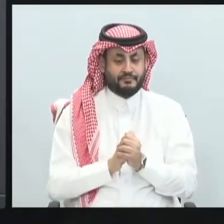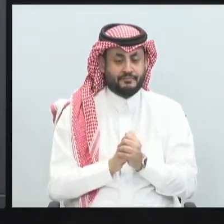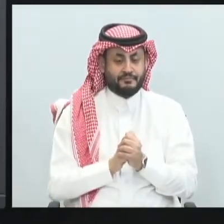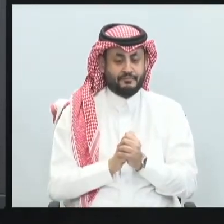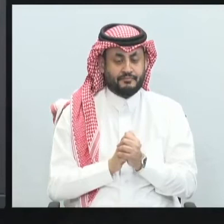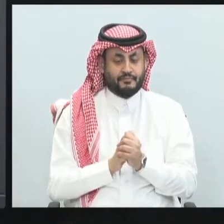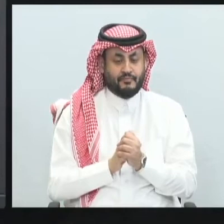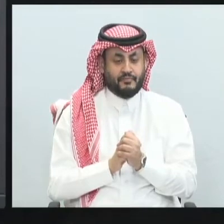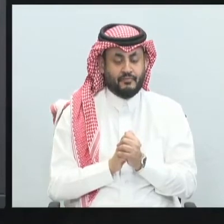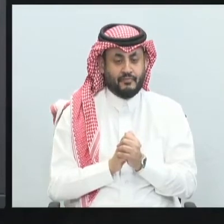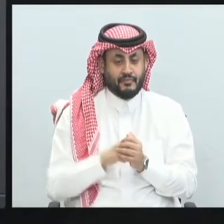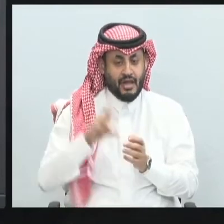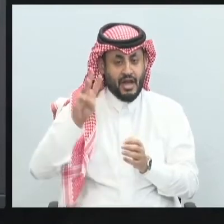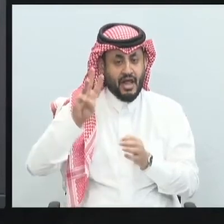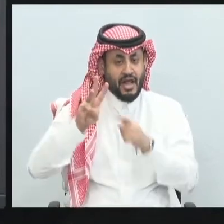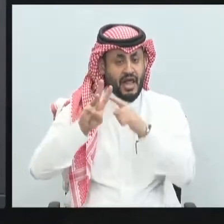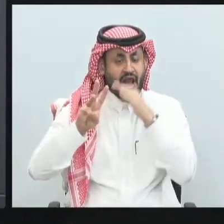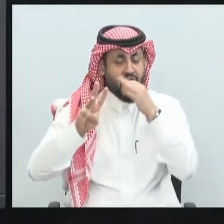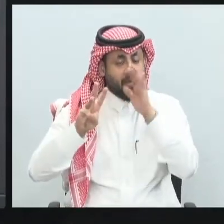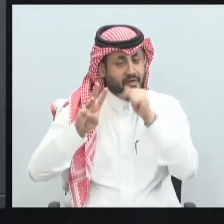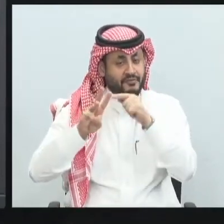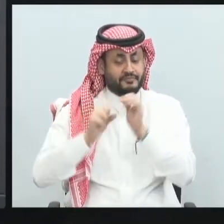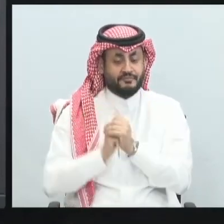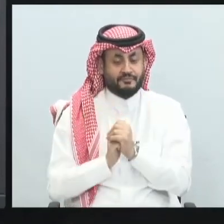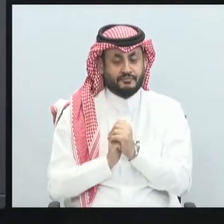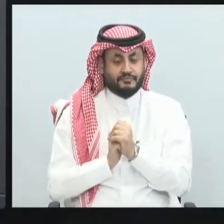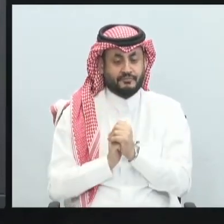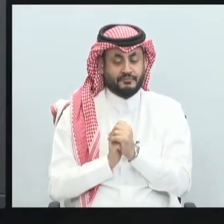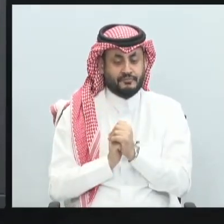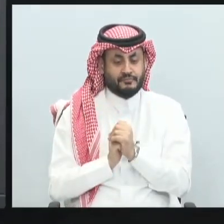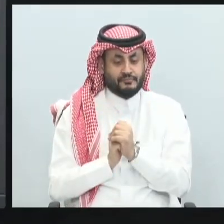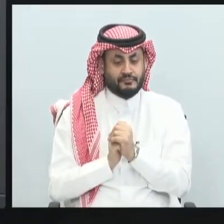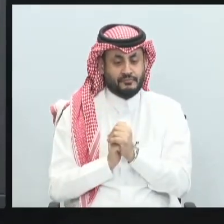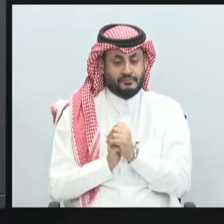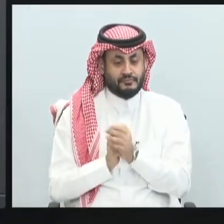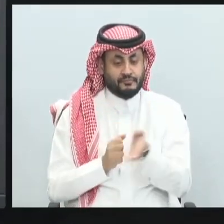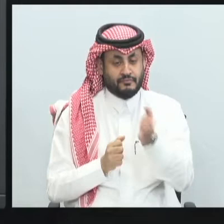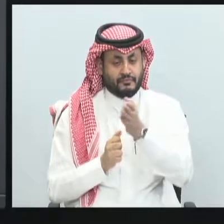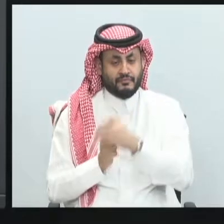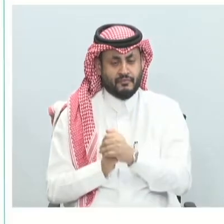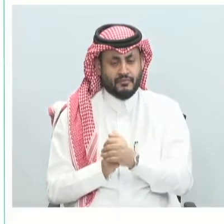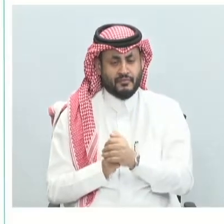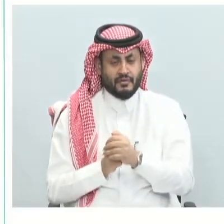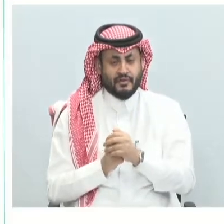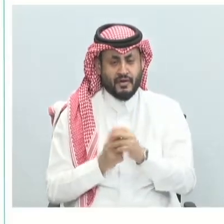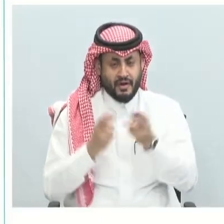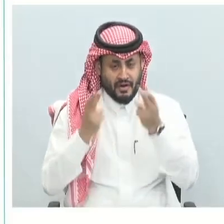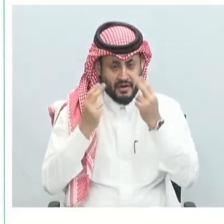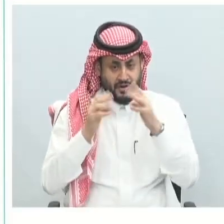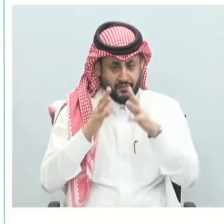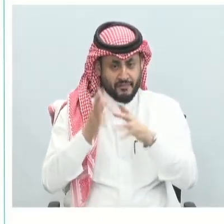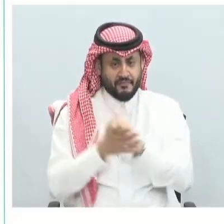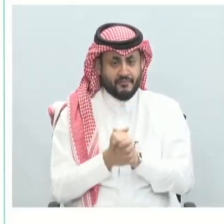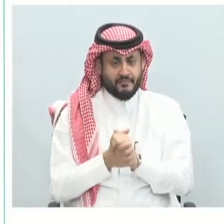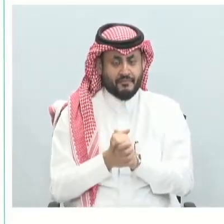W here is silent. W is silent. So whose. Excellent. Okay, now let's listen to another word here.